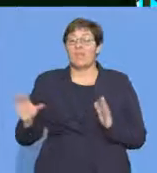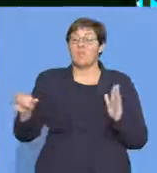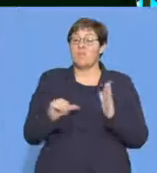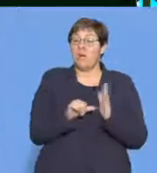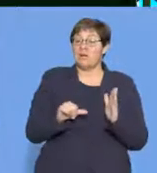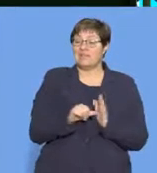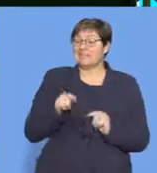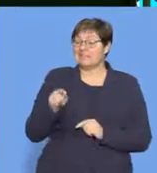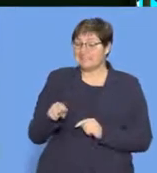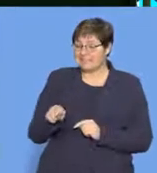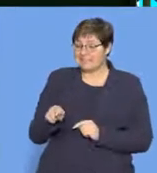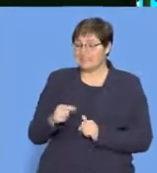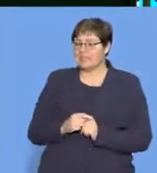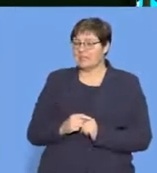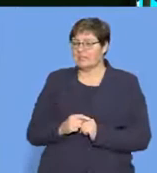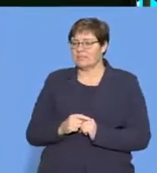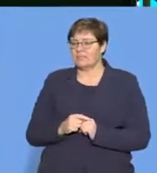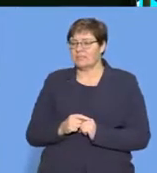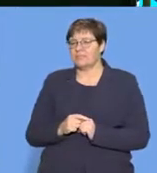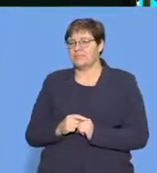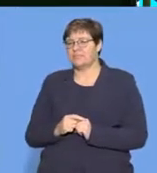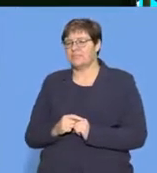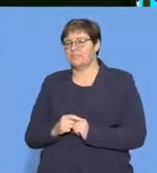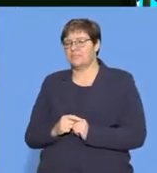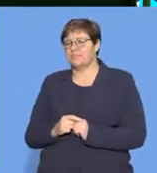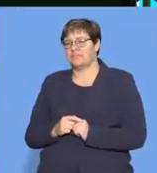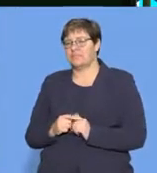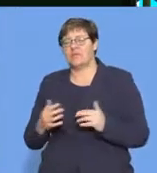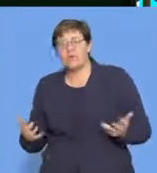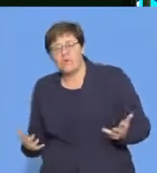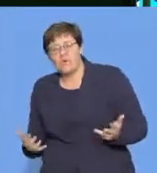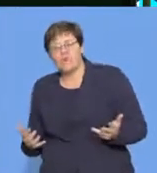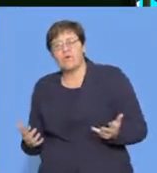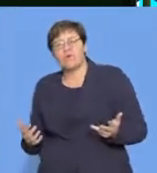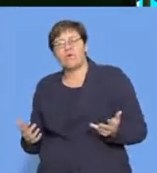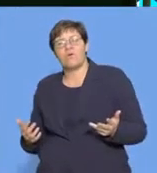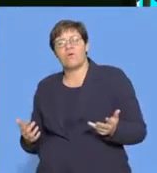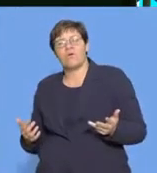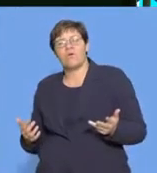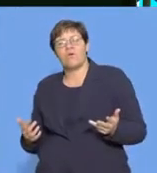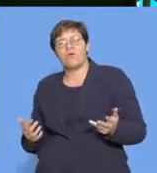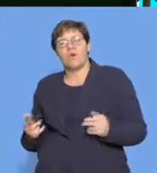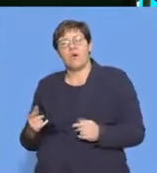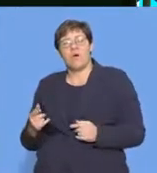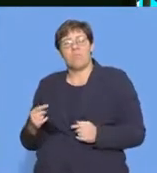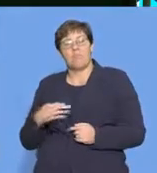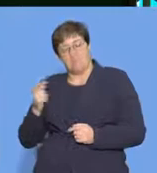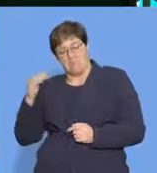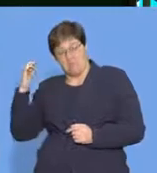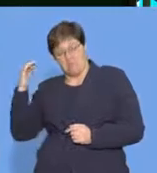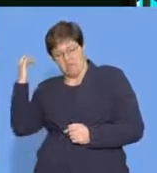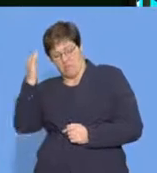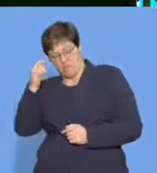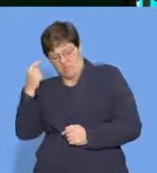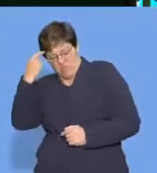this hypothesis is that you actually know what the hypothesis is. So that basically